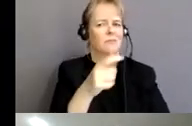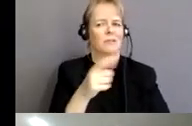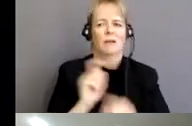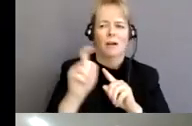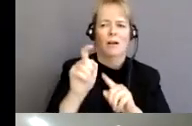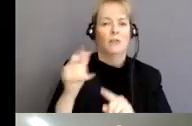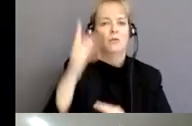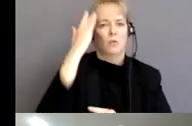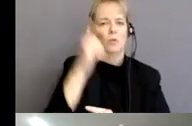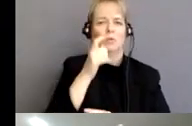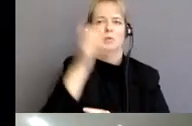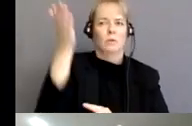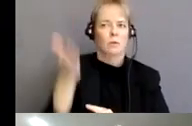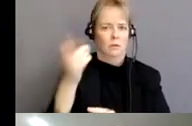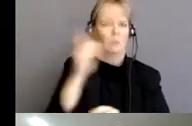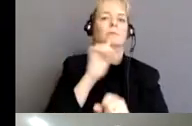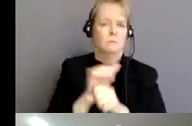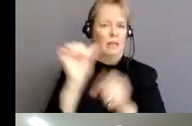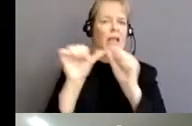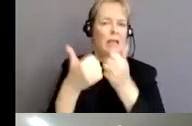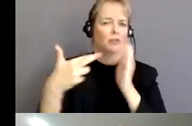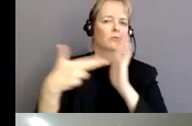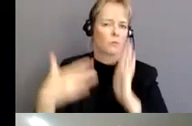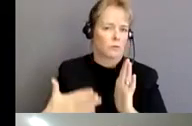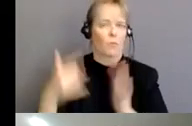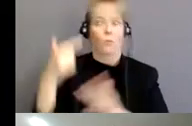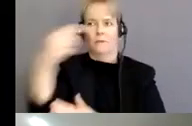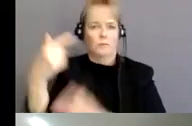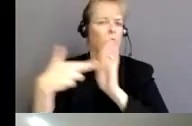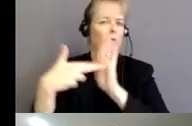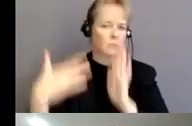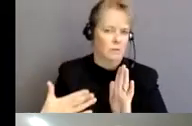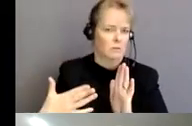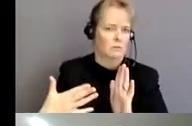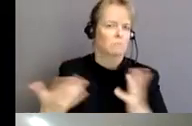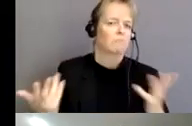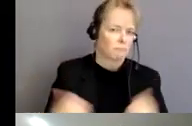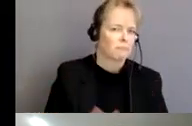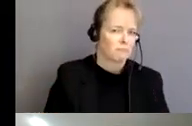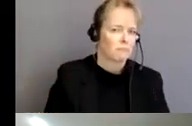you're speaking with a legitimate representative of whatever agency it is you wish to speak with.